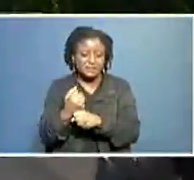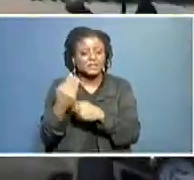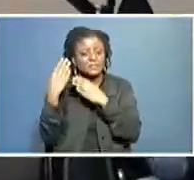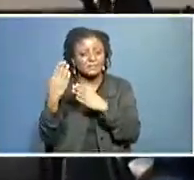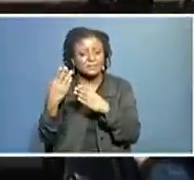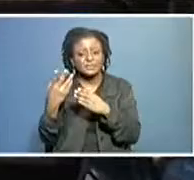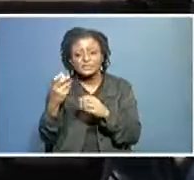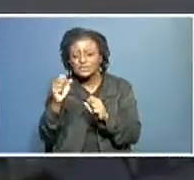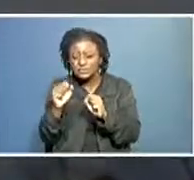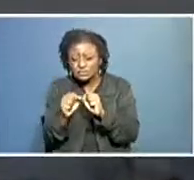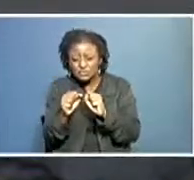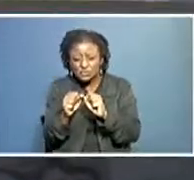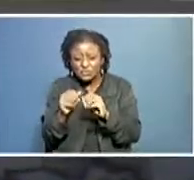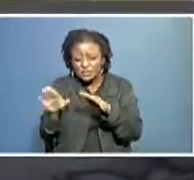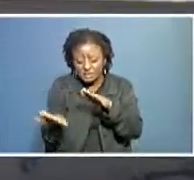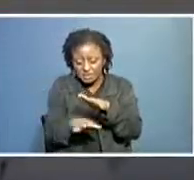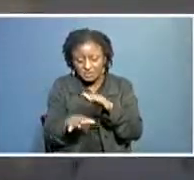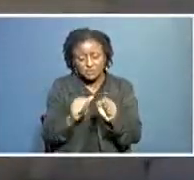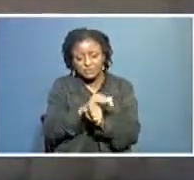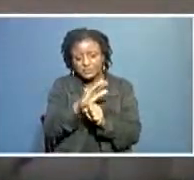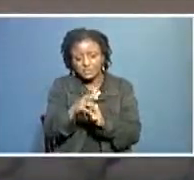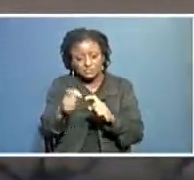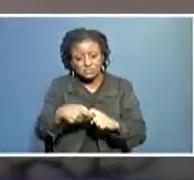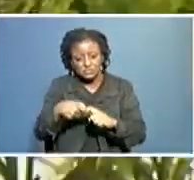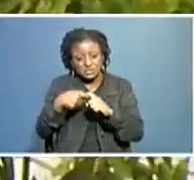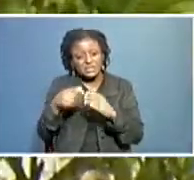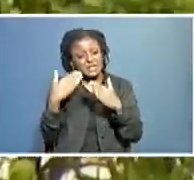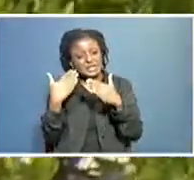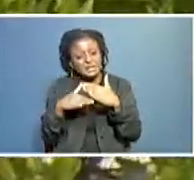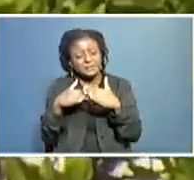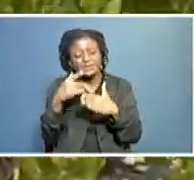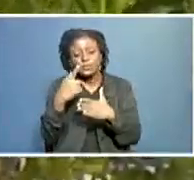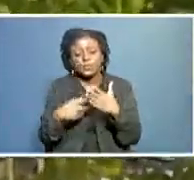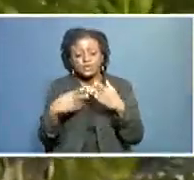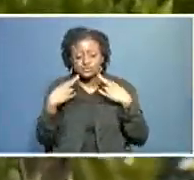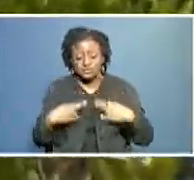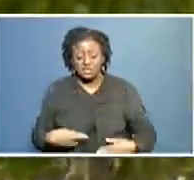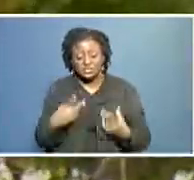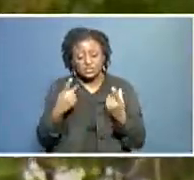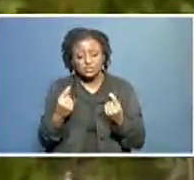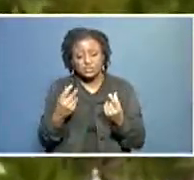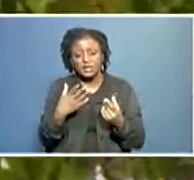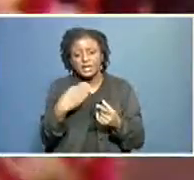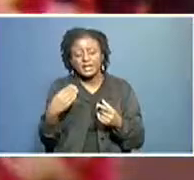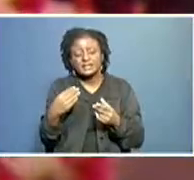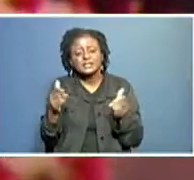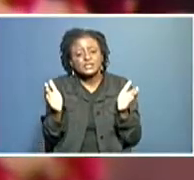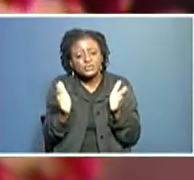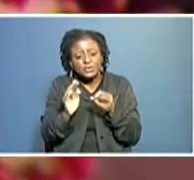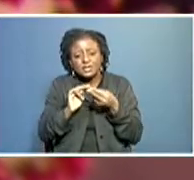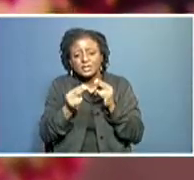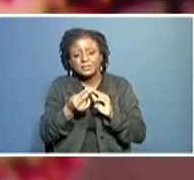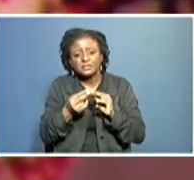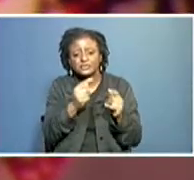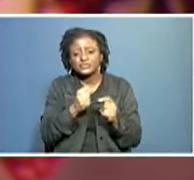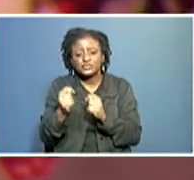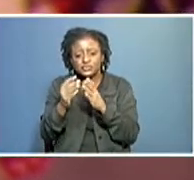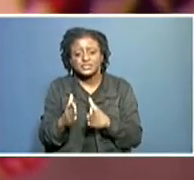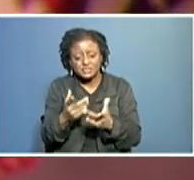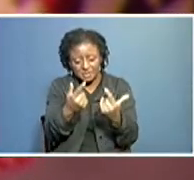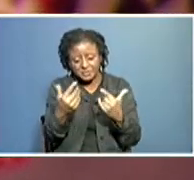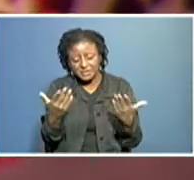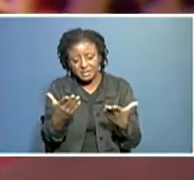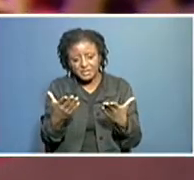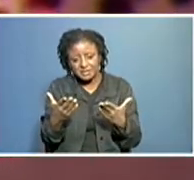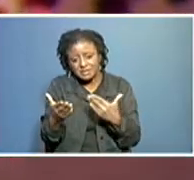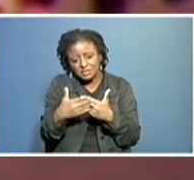COVID-19 restrictions that limited not just what residents do, but the small number of tourists that were coming here. Nearly 2 years in the